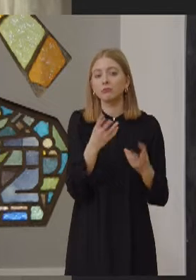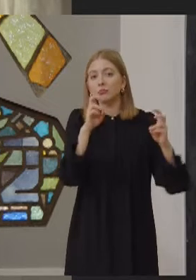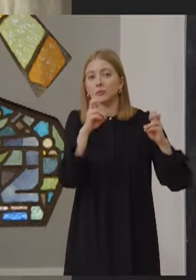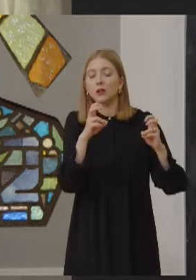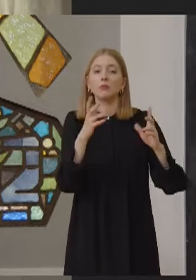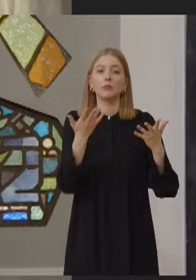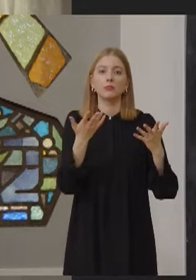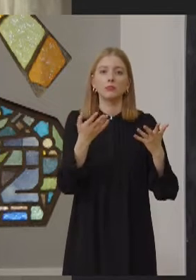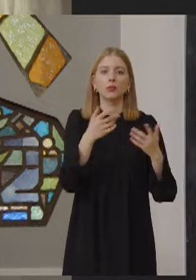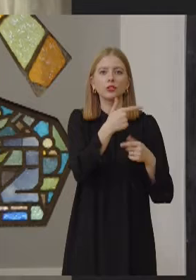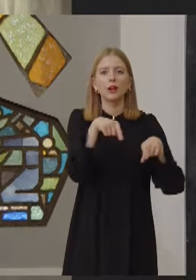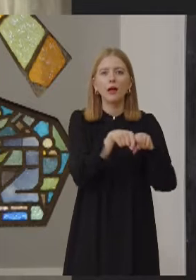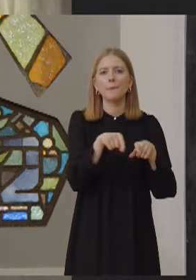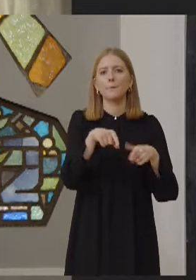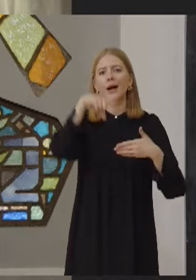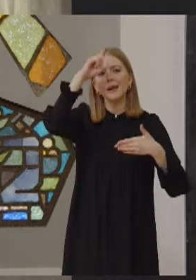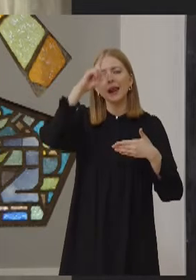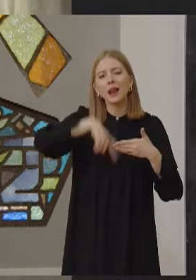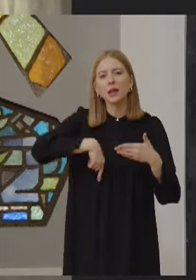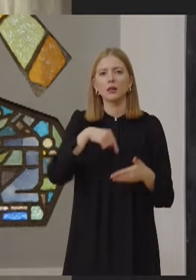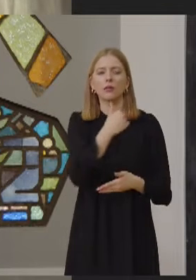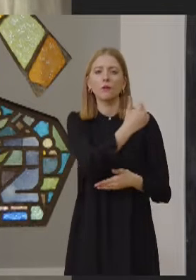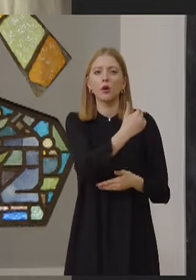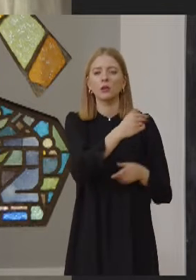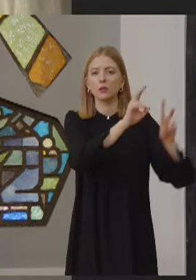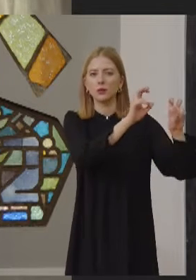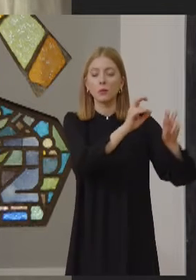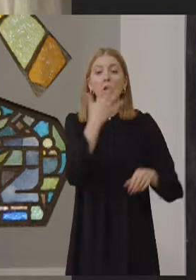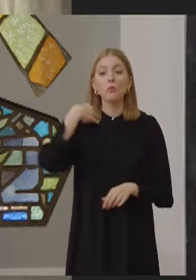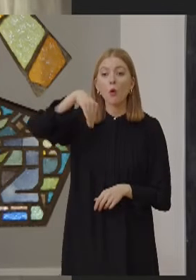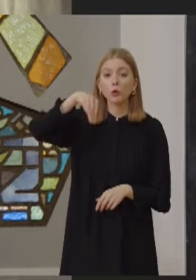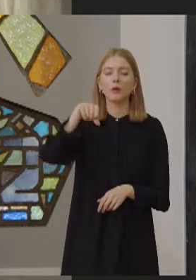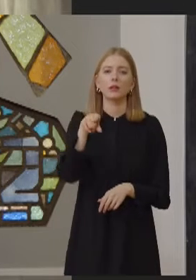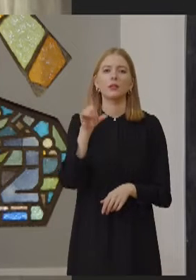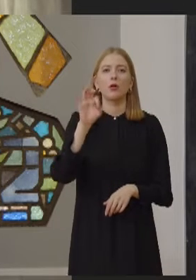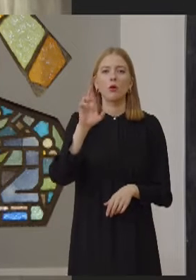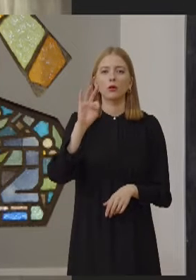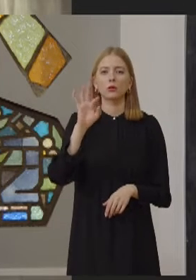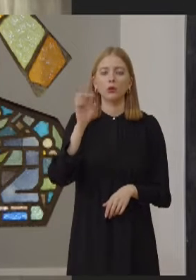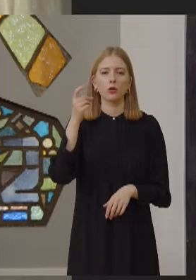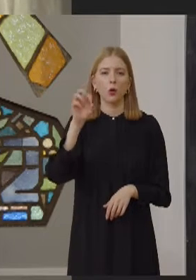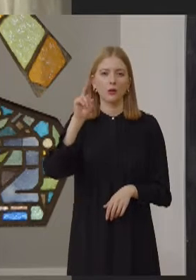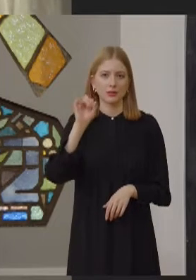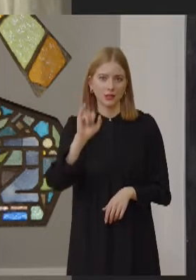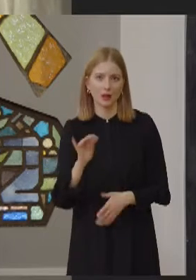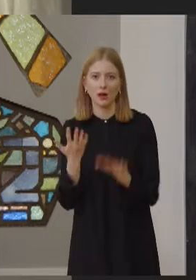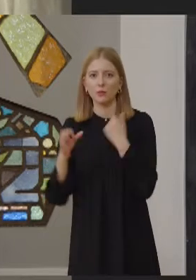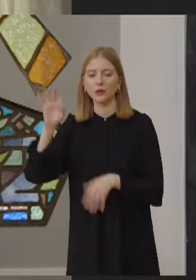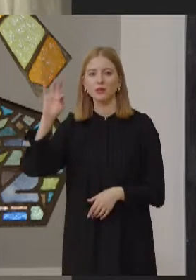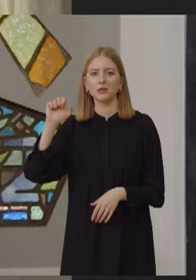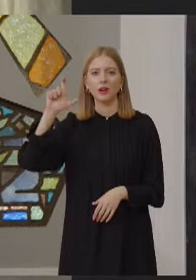arguments are rather established in Moldova, even Orthodox